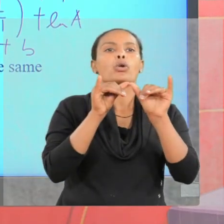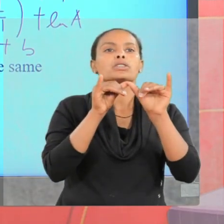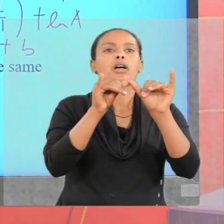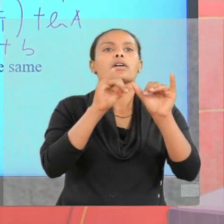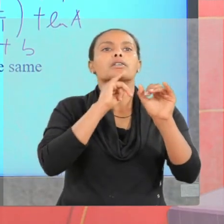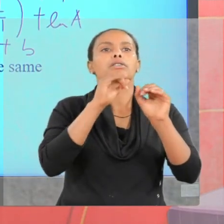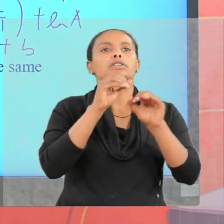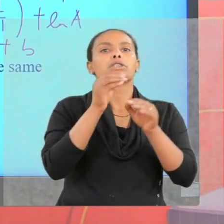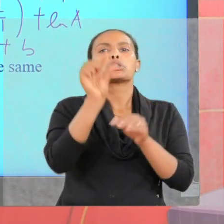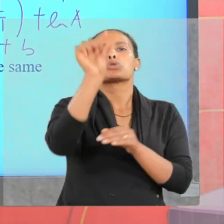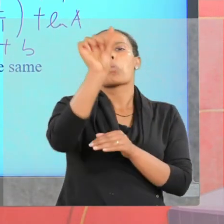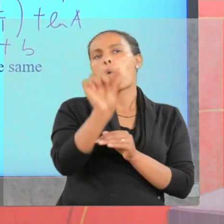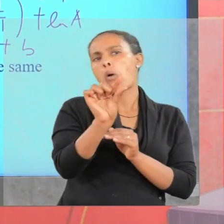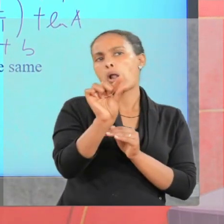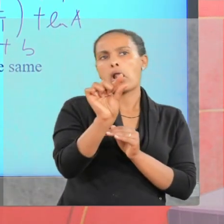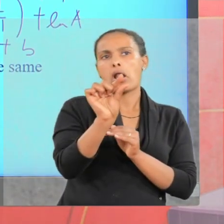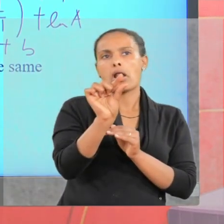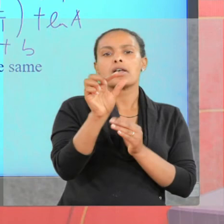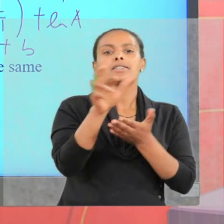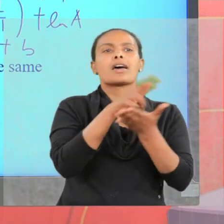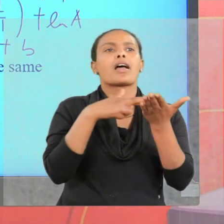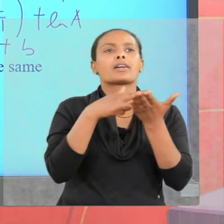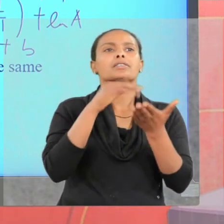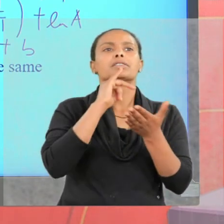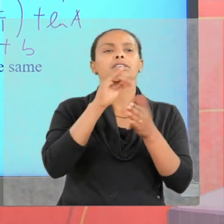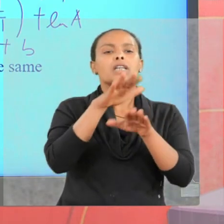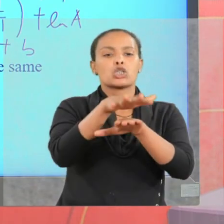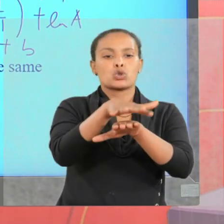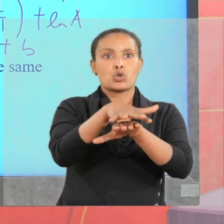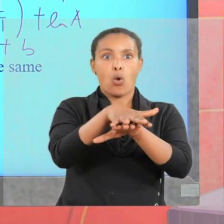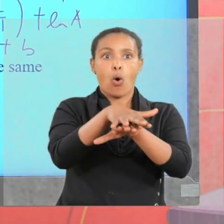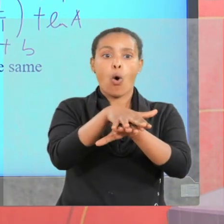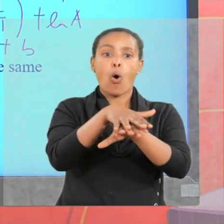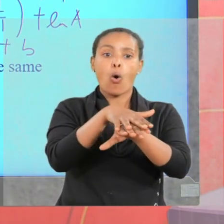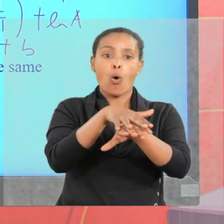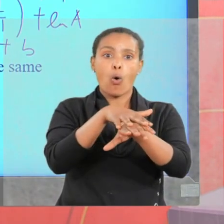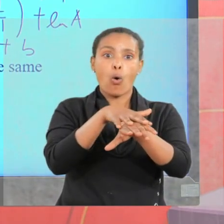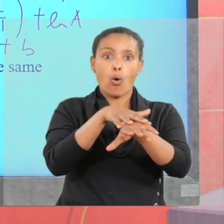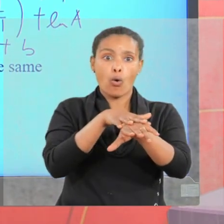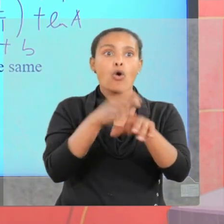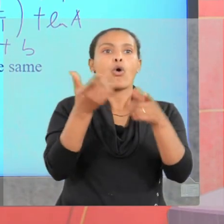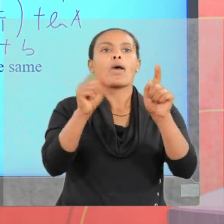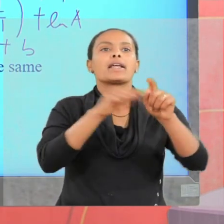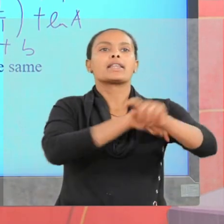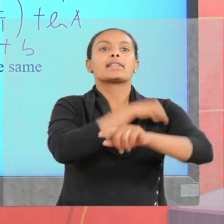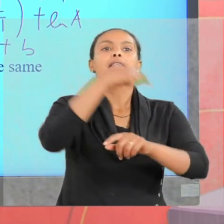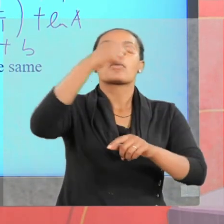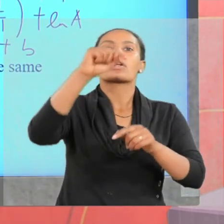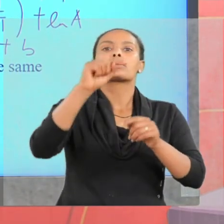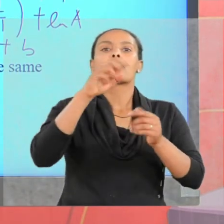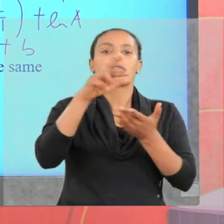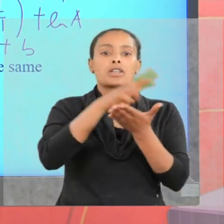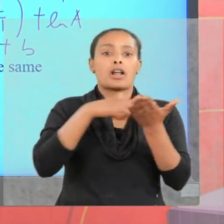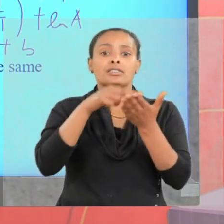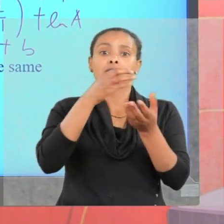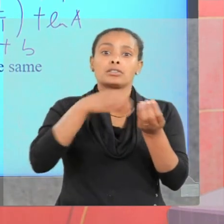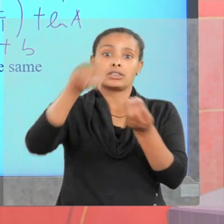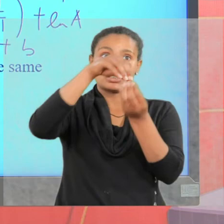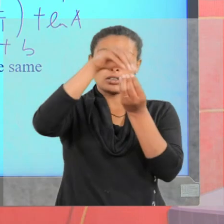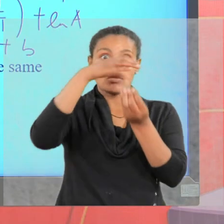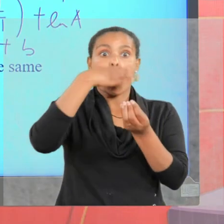is small and the reaction is slow. When temperature of the reaction